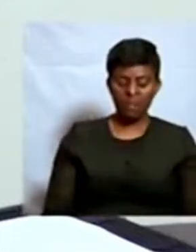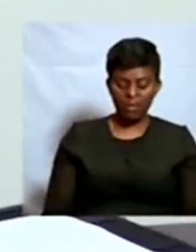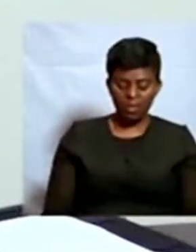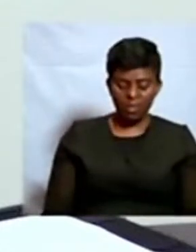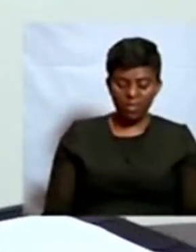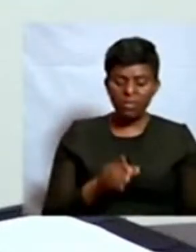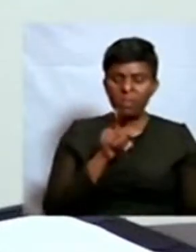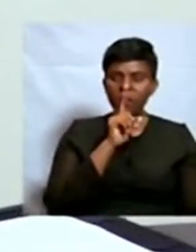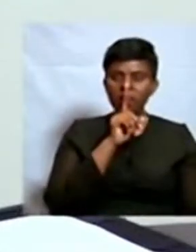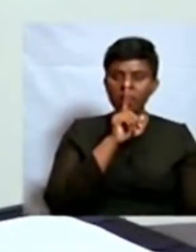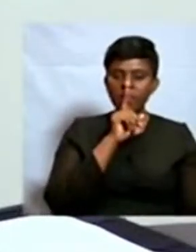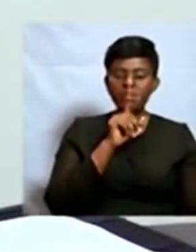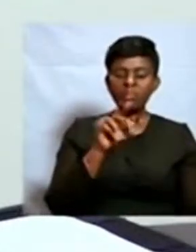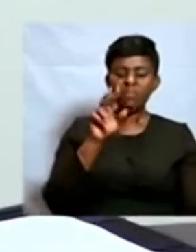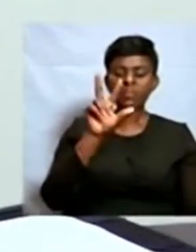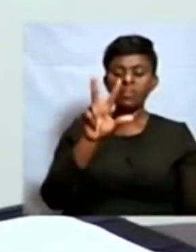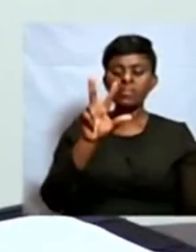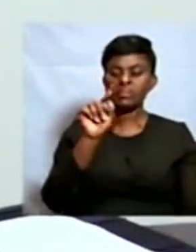Section